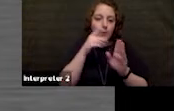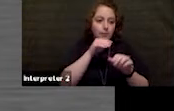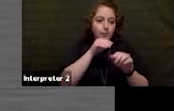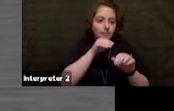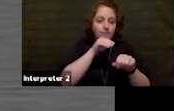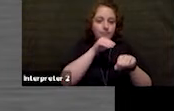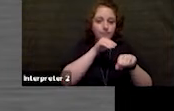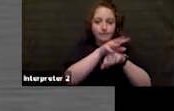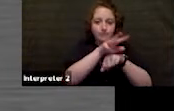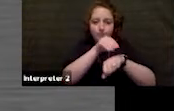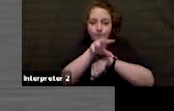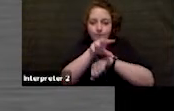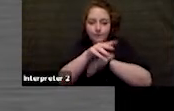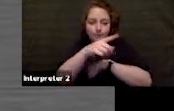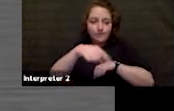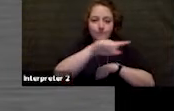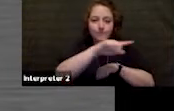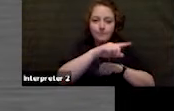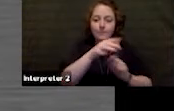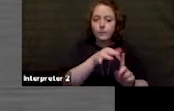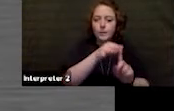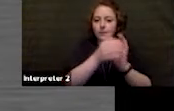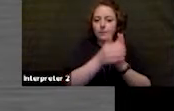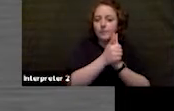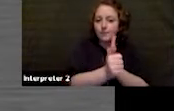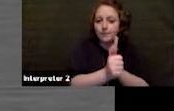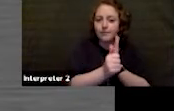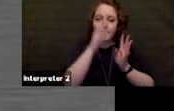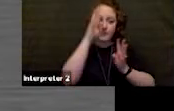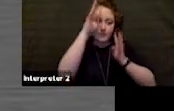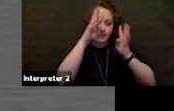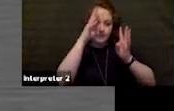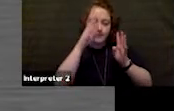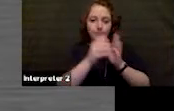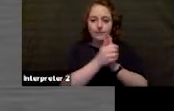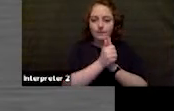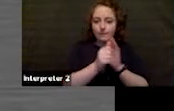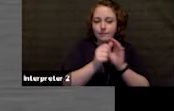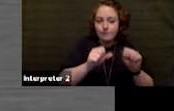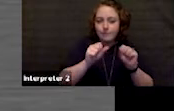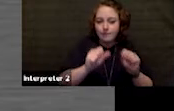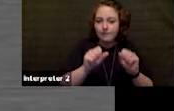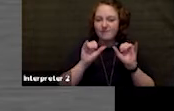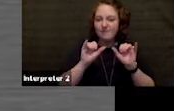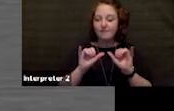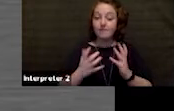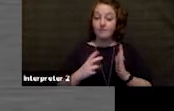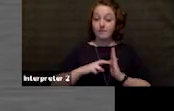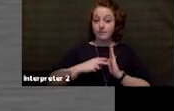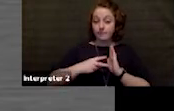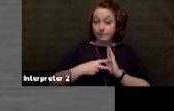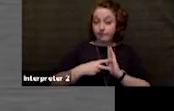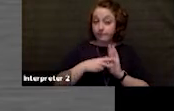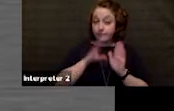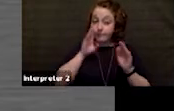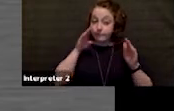talents. So this could be, when we're thinking about this, we're thinking about fine arts.